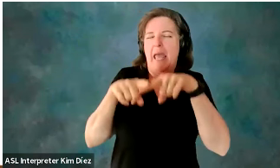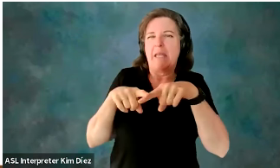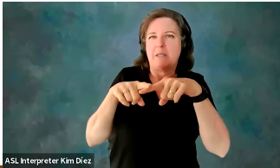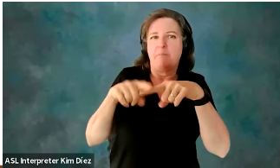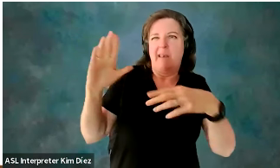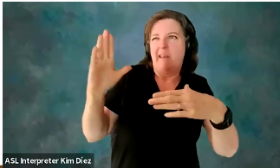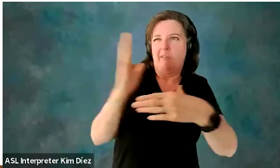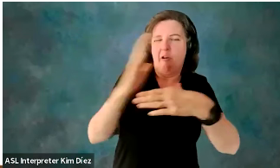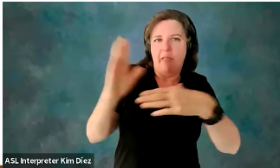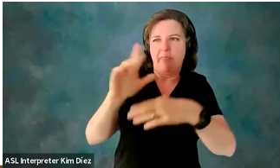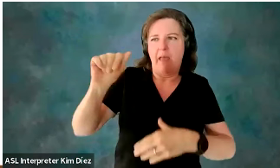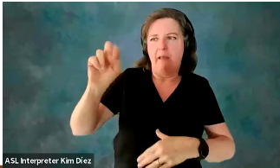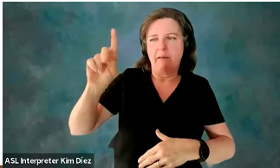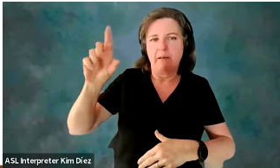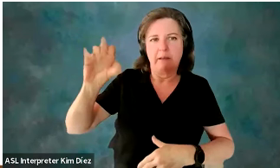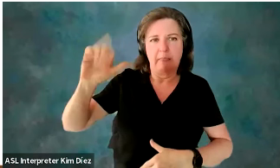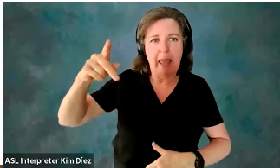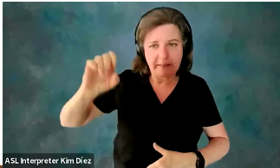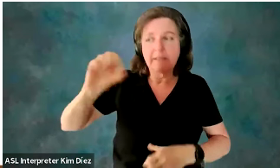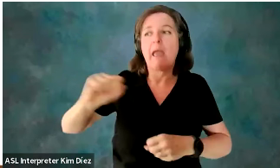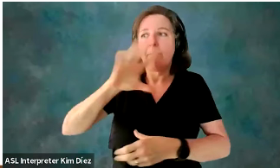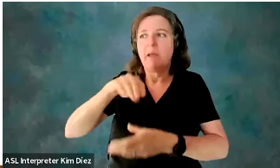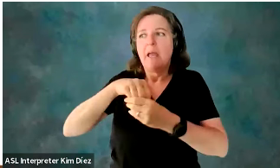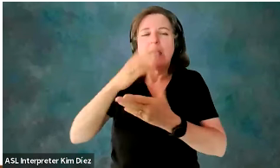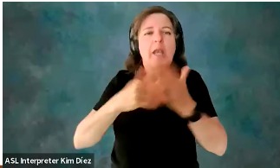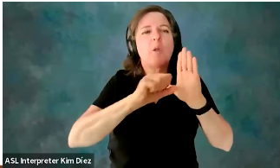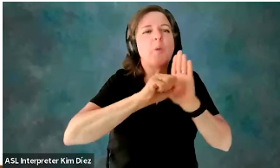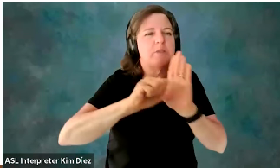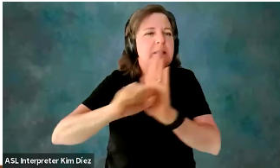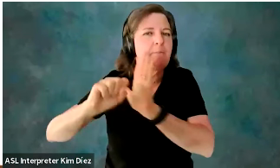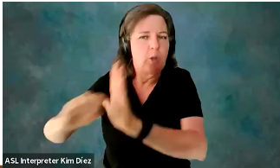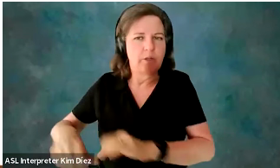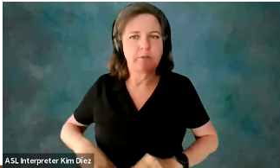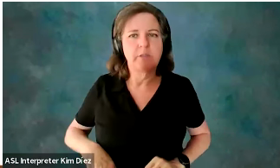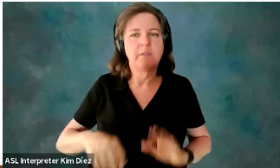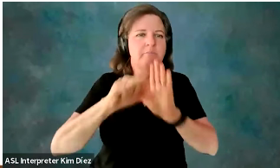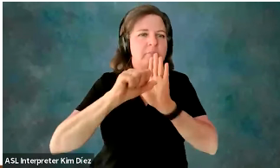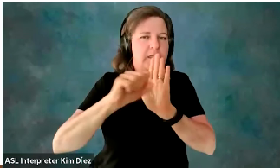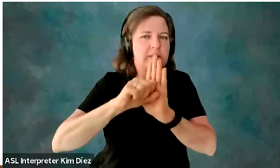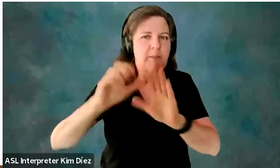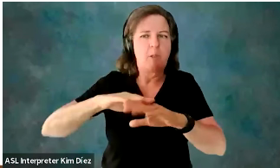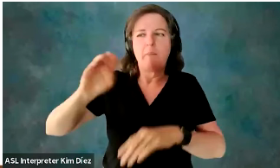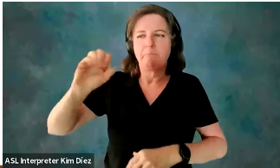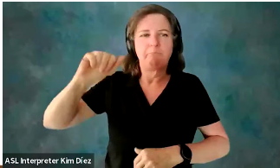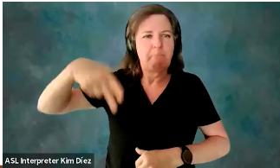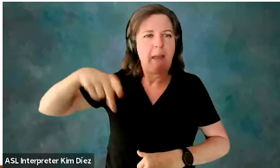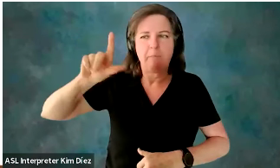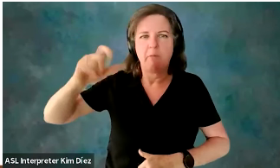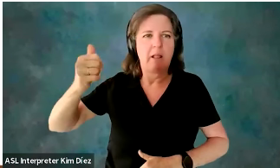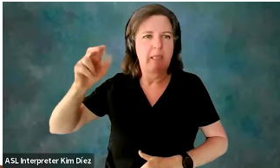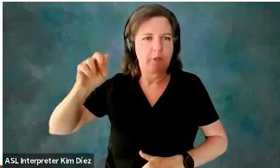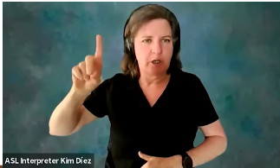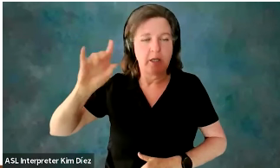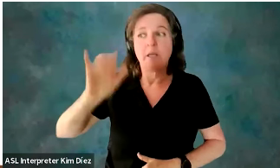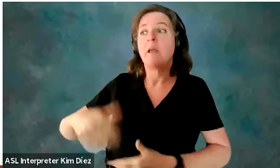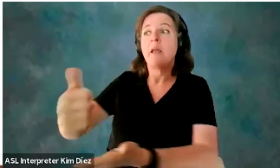the landscape. And this is included with some symbols, which are the map units. That helps us to